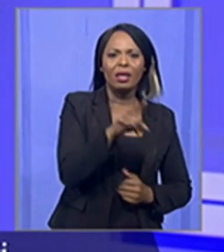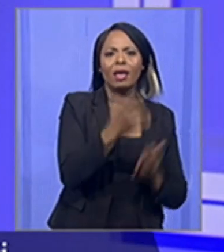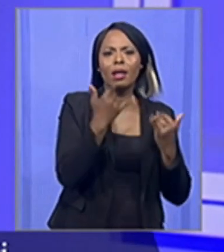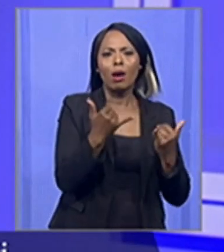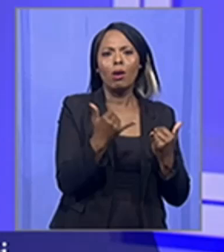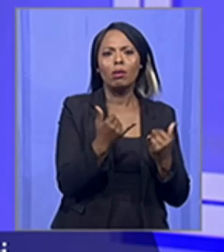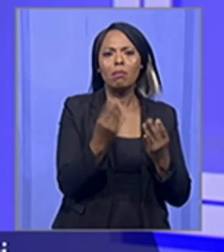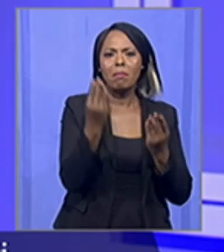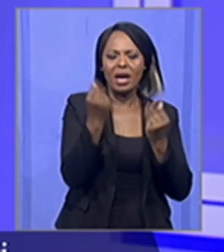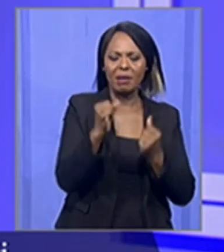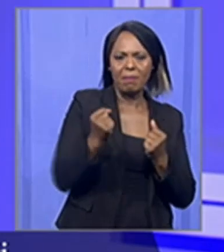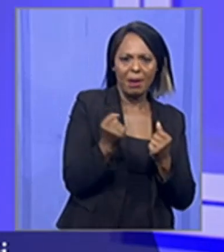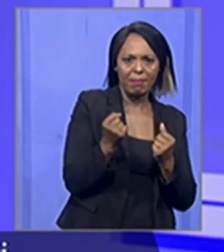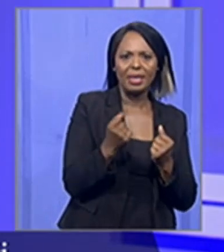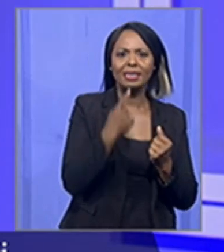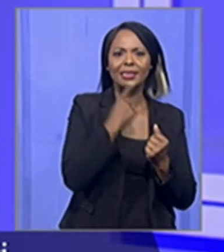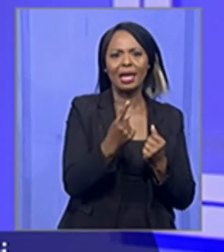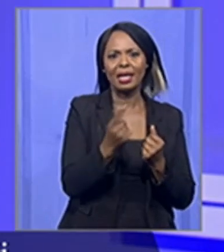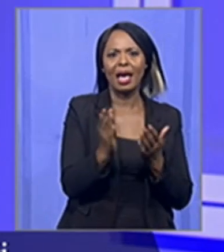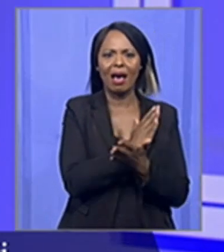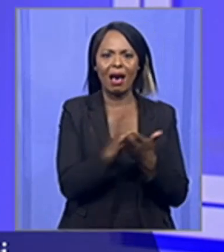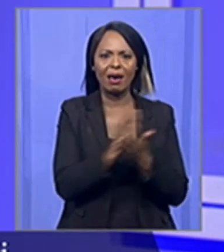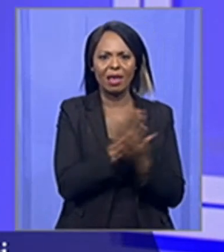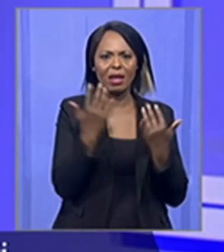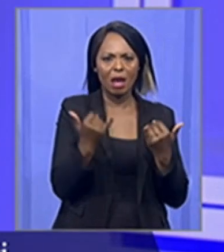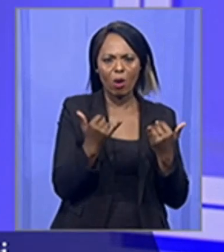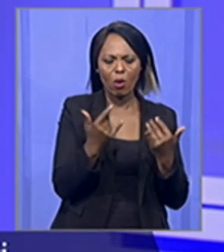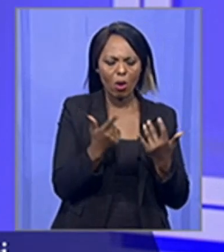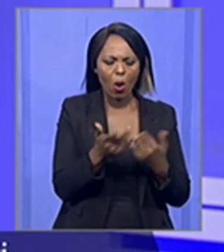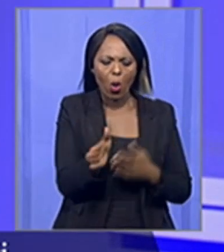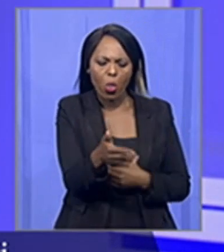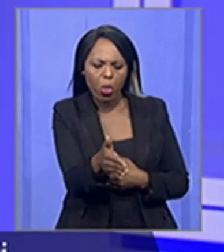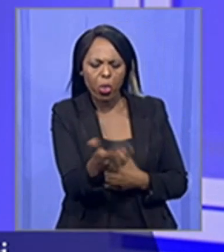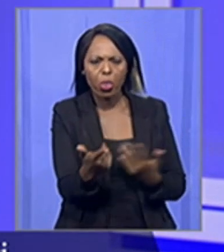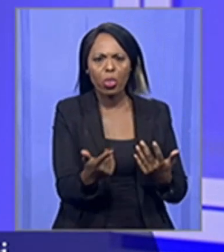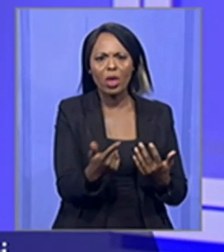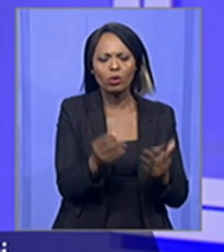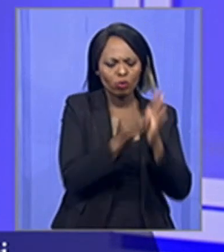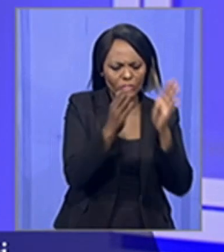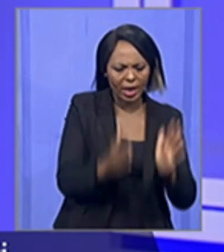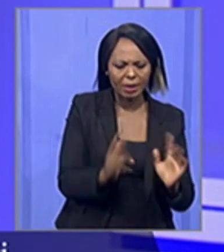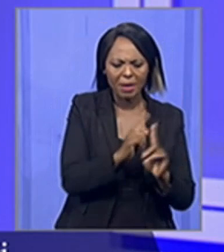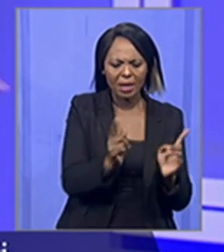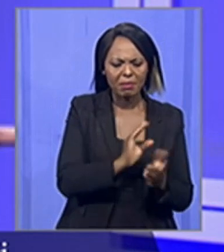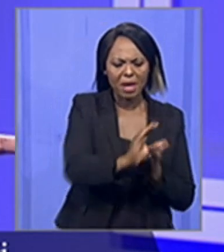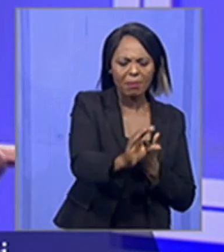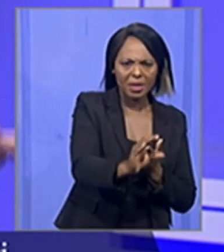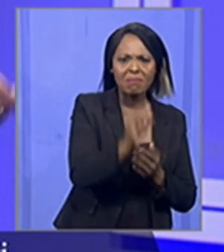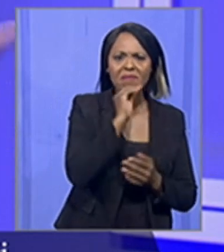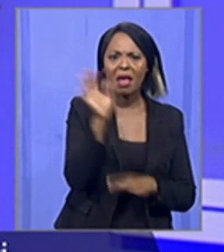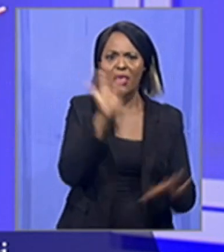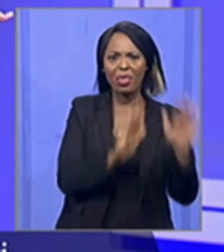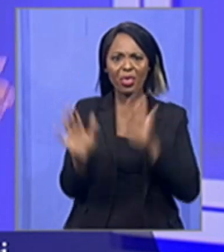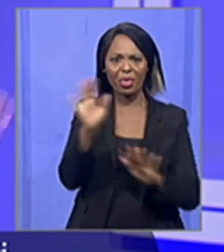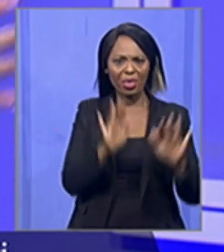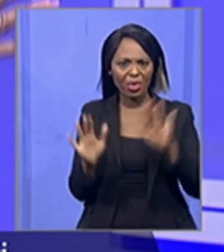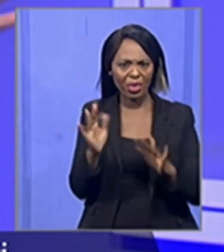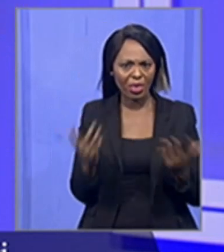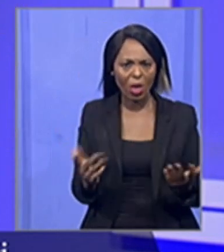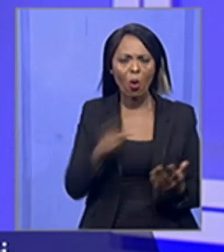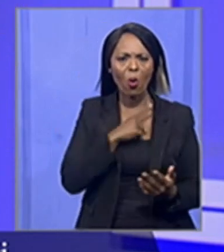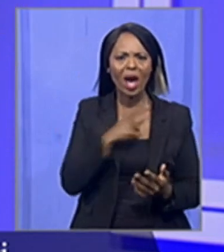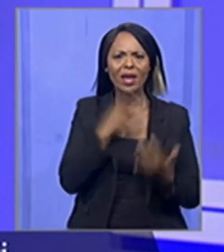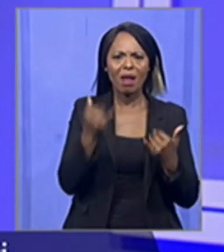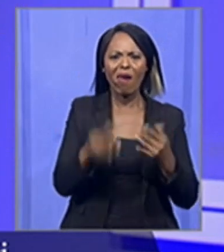beelwa ka thoko ba bitša di-missing middle students na bona le tla kae ka bona le a kgotsofala gore le bona ba ka se be le mathata go tshwana le bale o ka re le